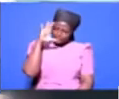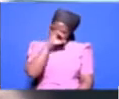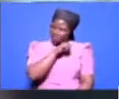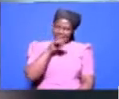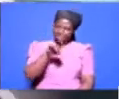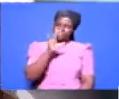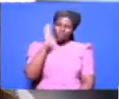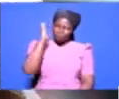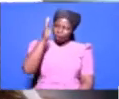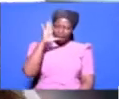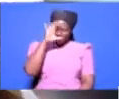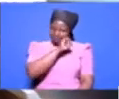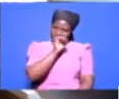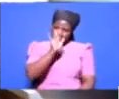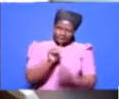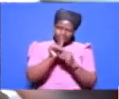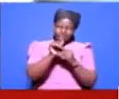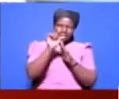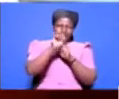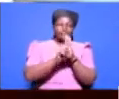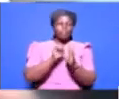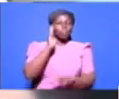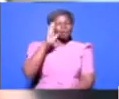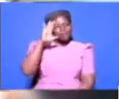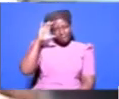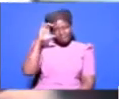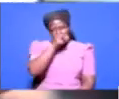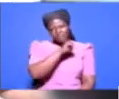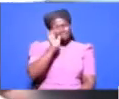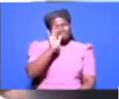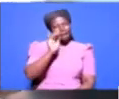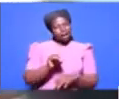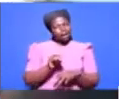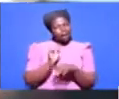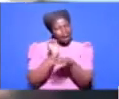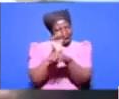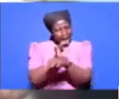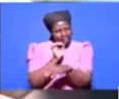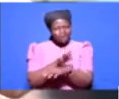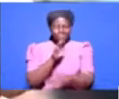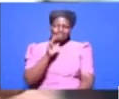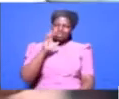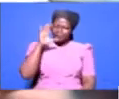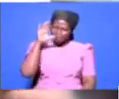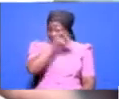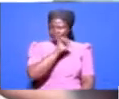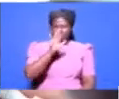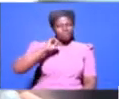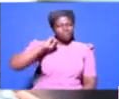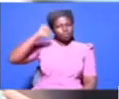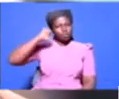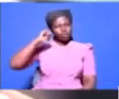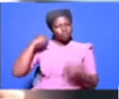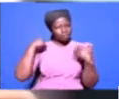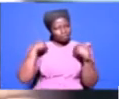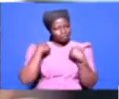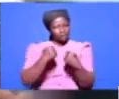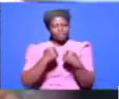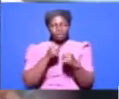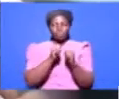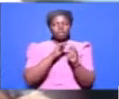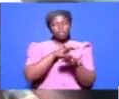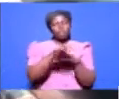leadership, we'll miss his guidance, his political strength that we all